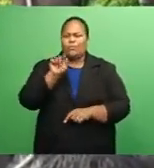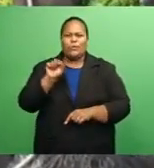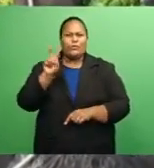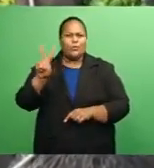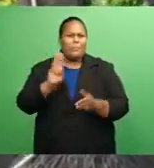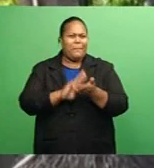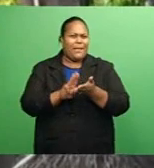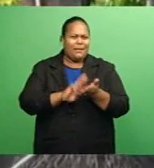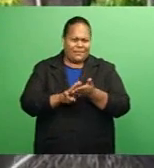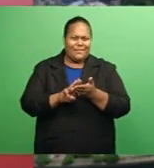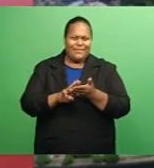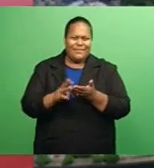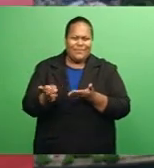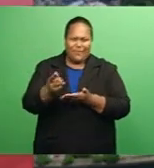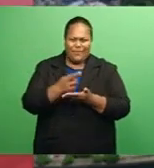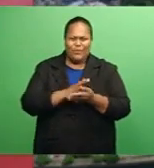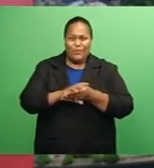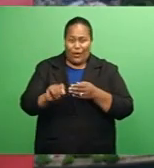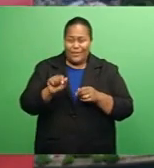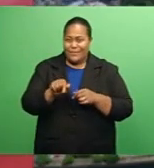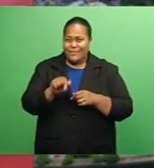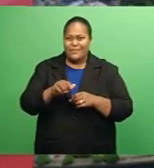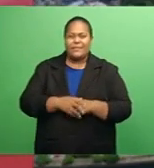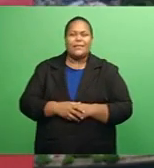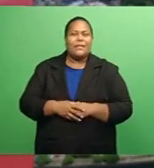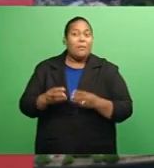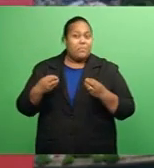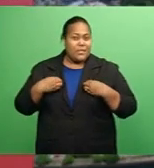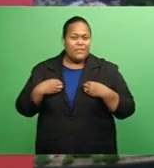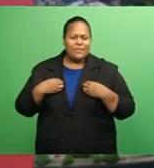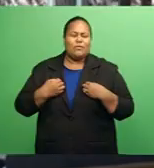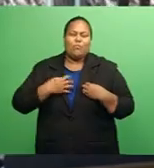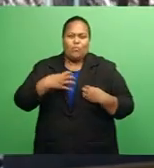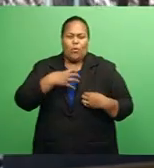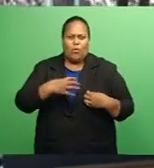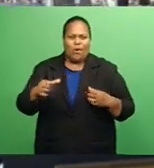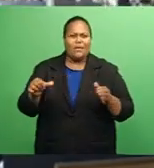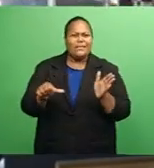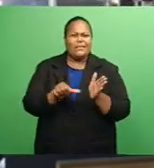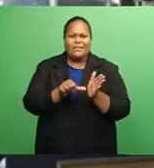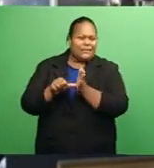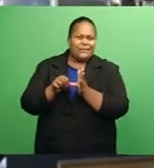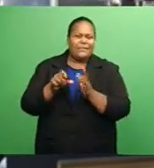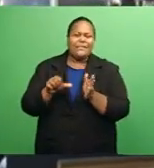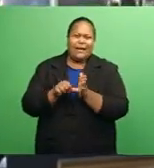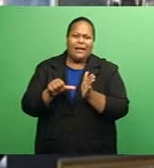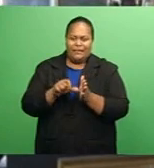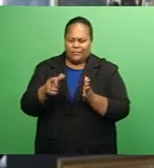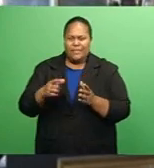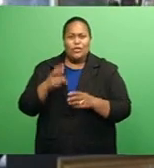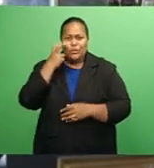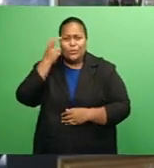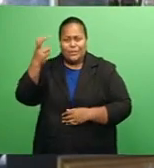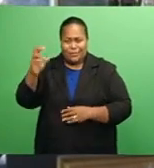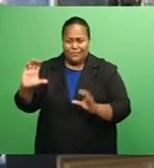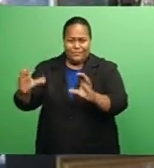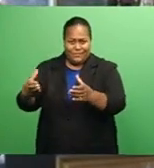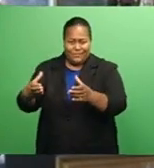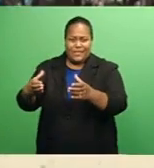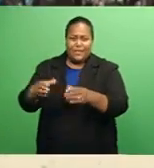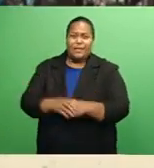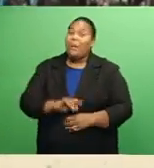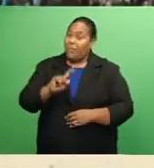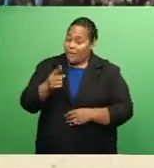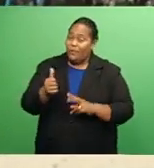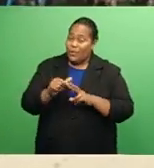businesses may continue to face difficulty, especially for those in the tourism sector. The Prime Minister also revealed some good indications in